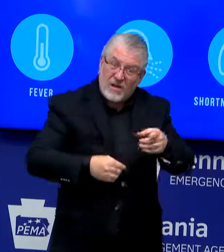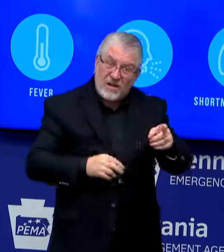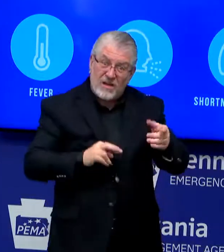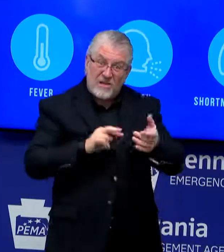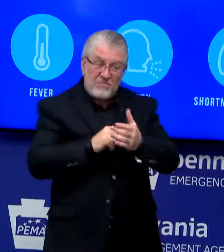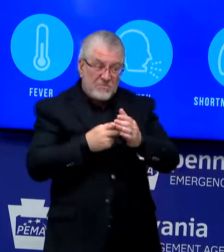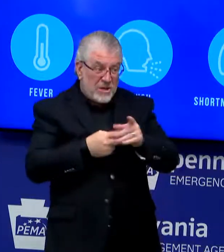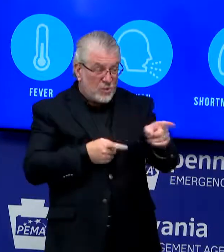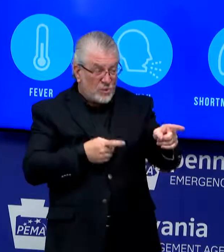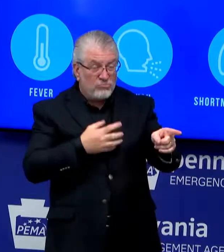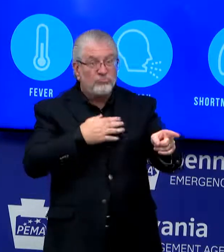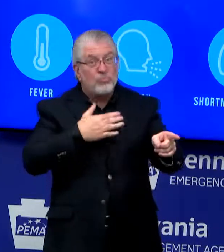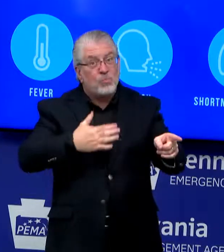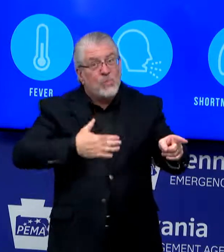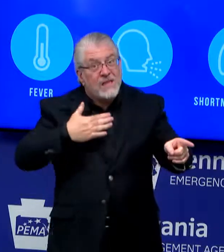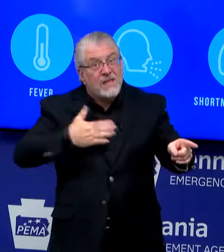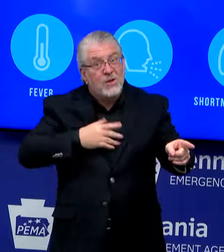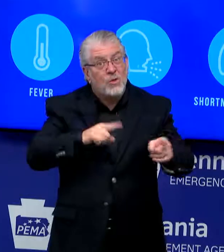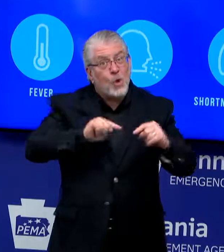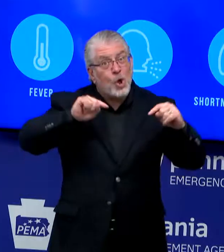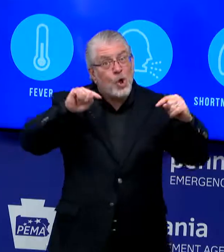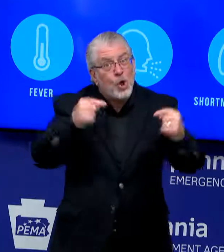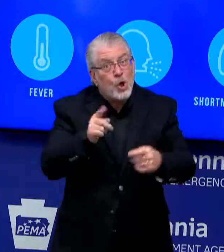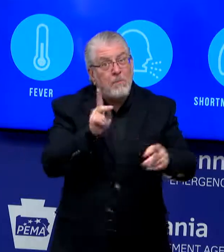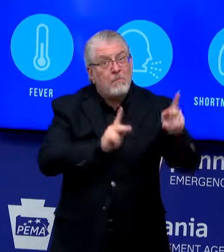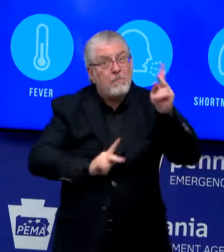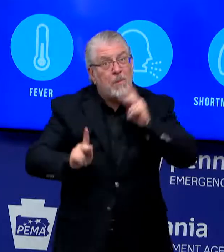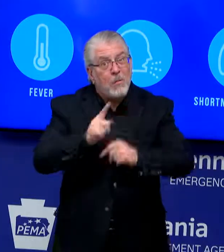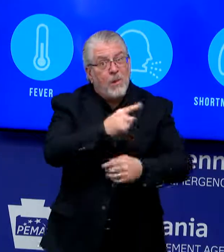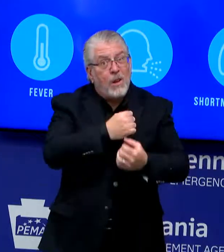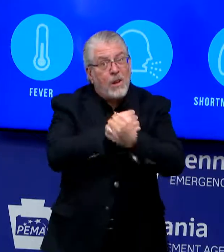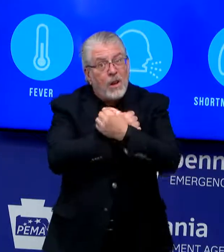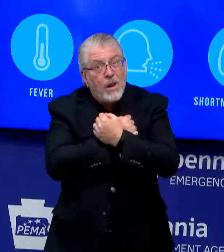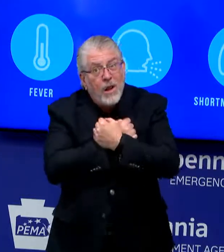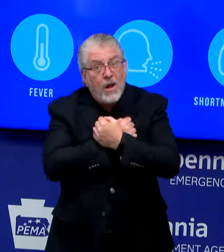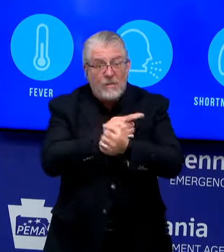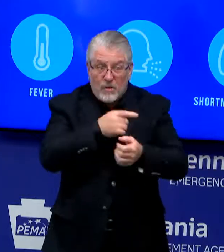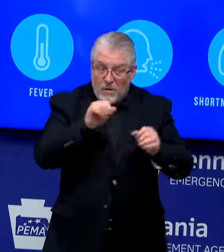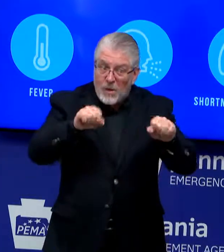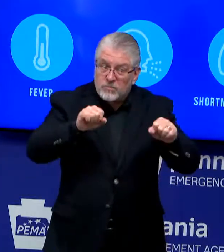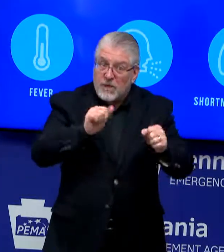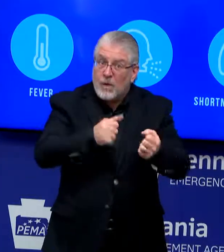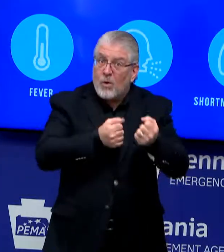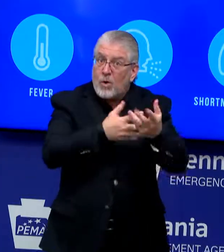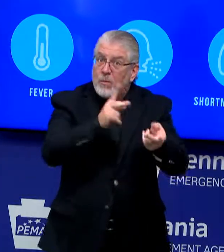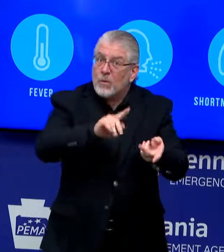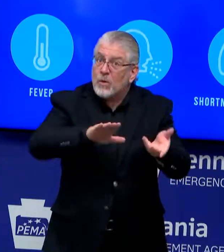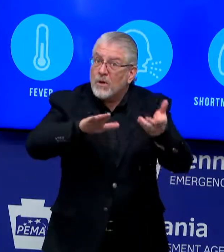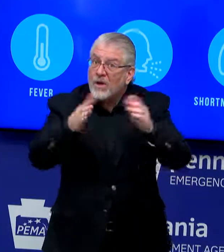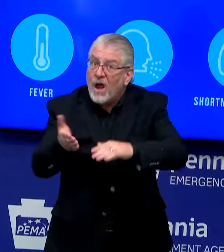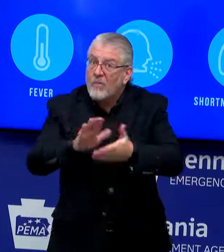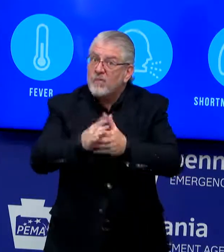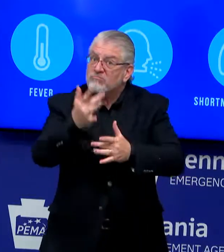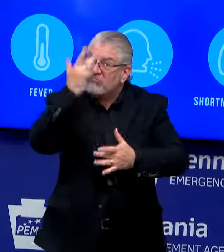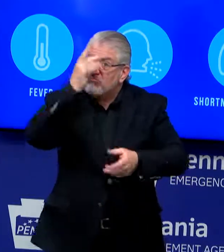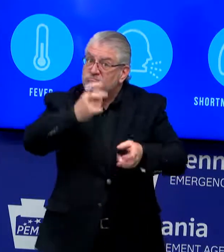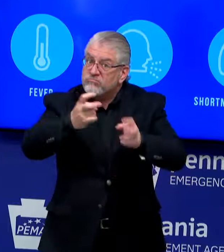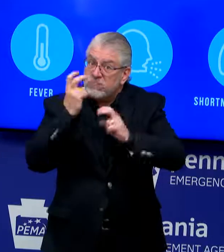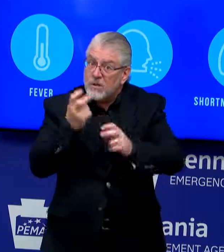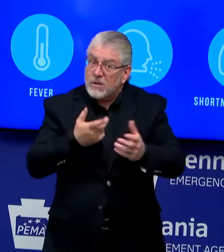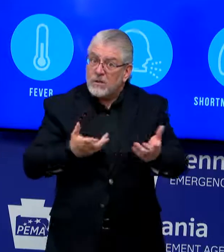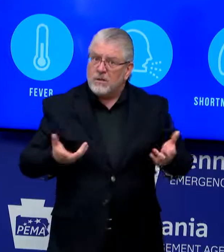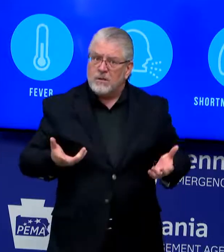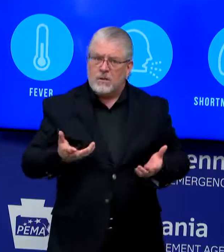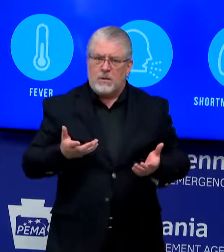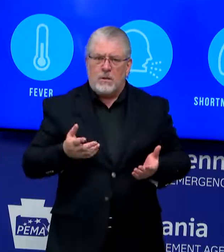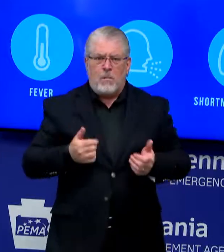or other Pennsylvanians? And I think the answer that Pennsylvanians give on that is, no, I don't.